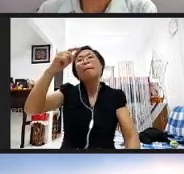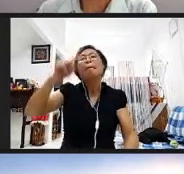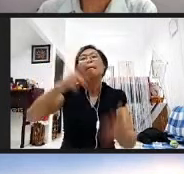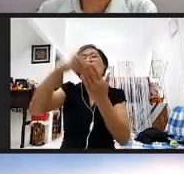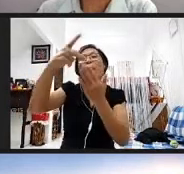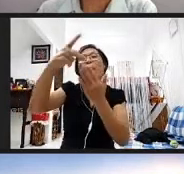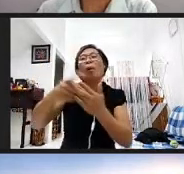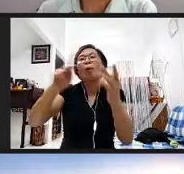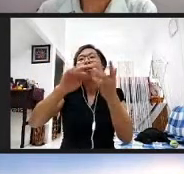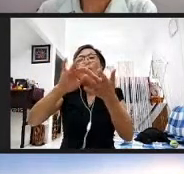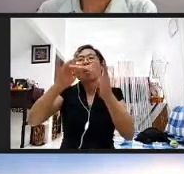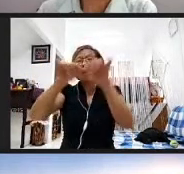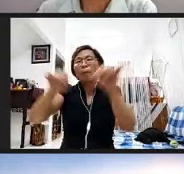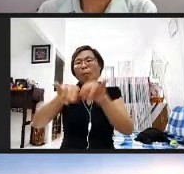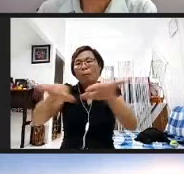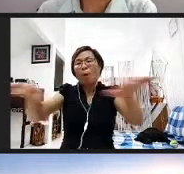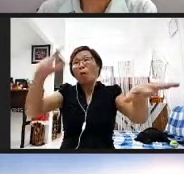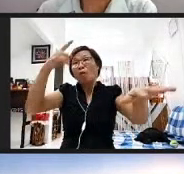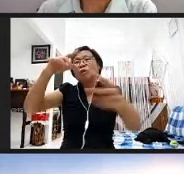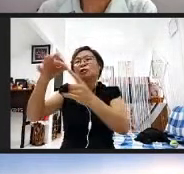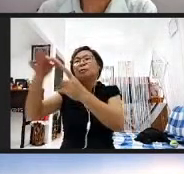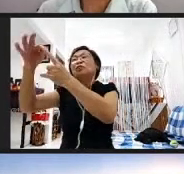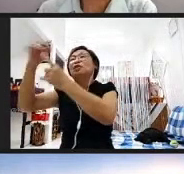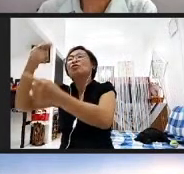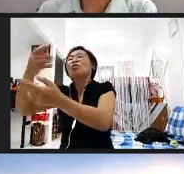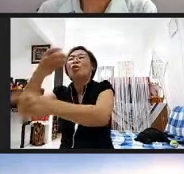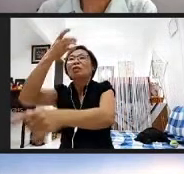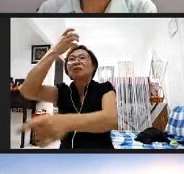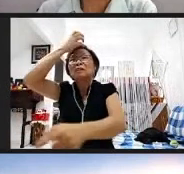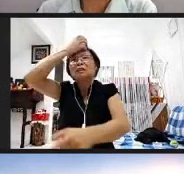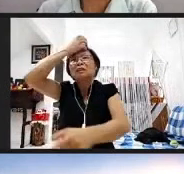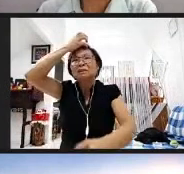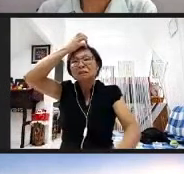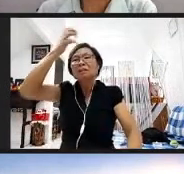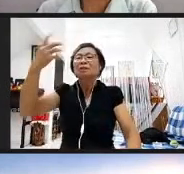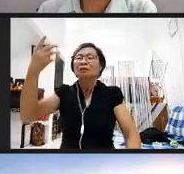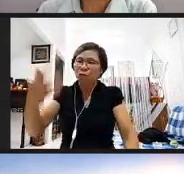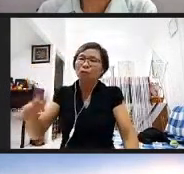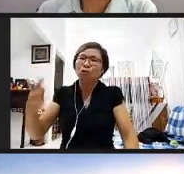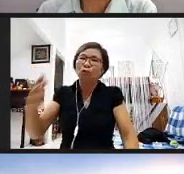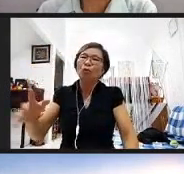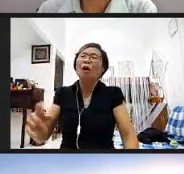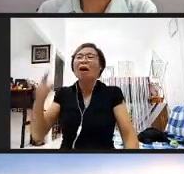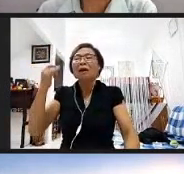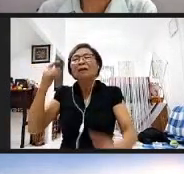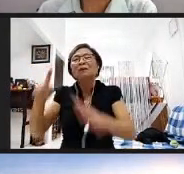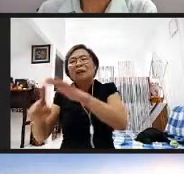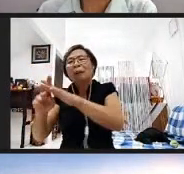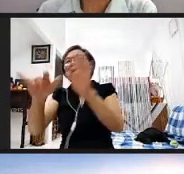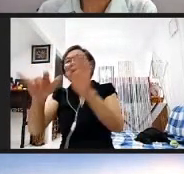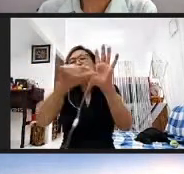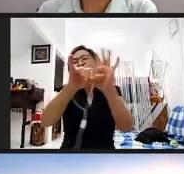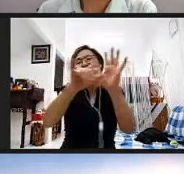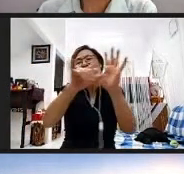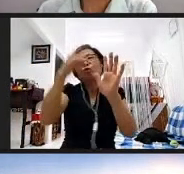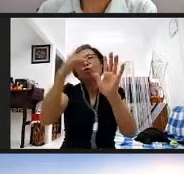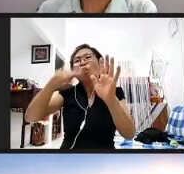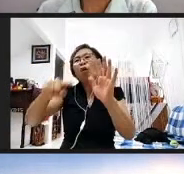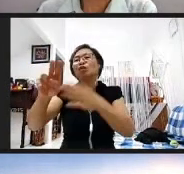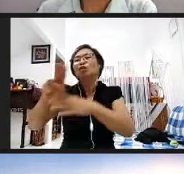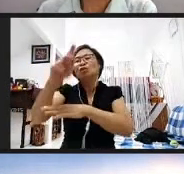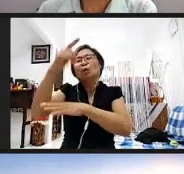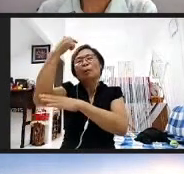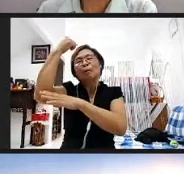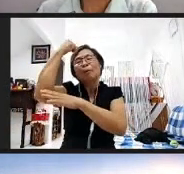web-based program specifically for nurses. Okay. I also came out with a YouTube channel, specifically on using